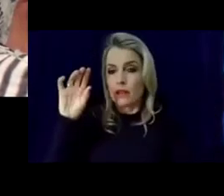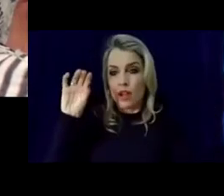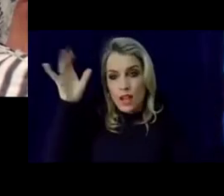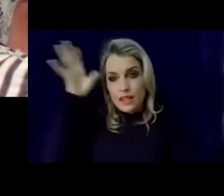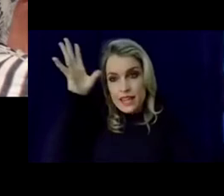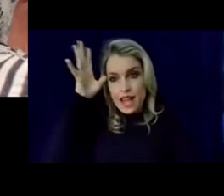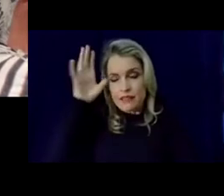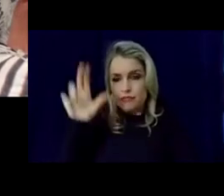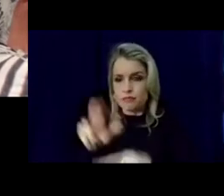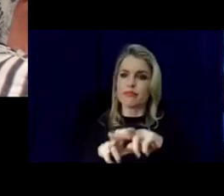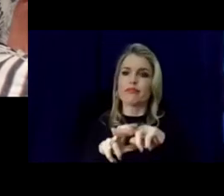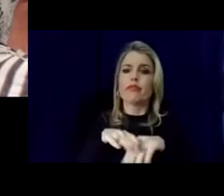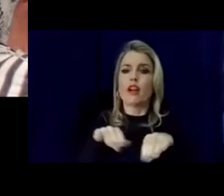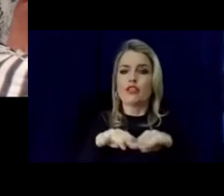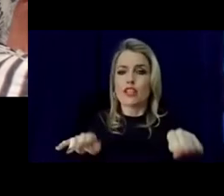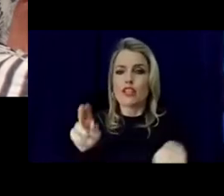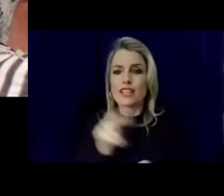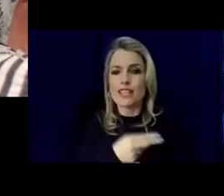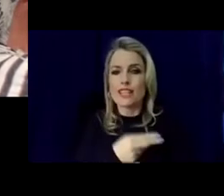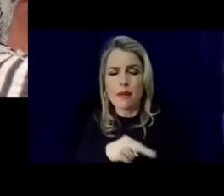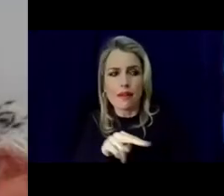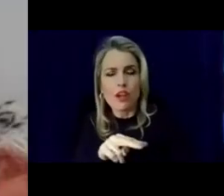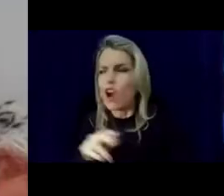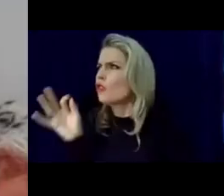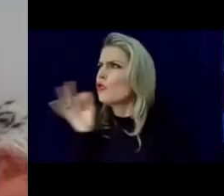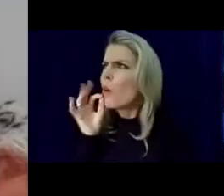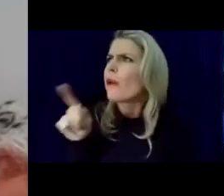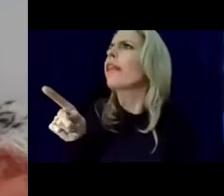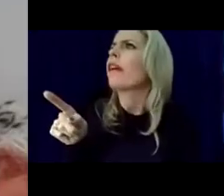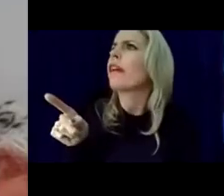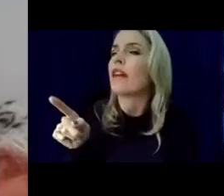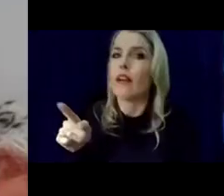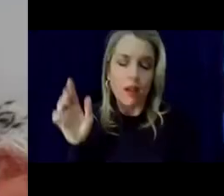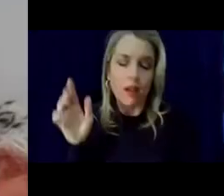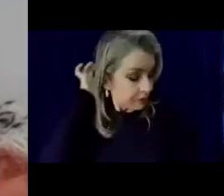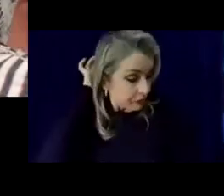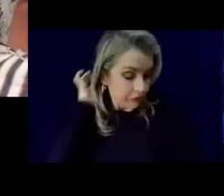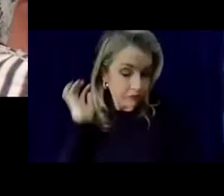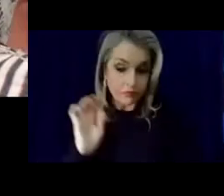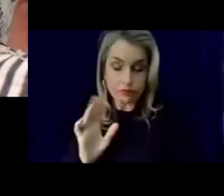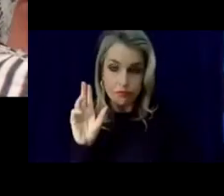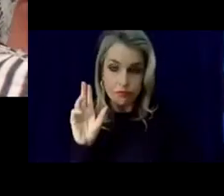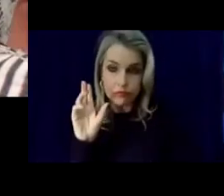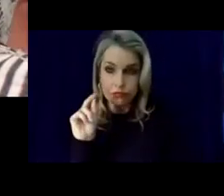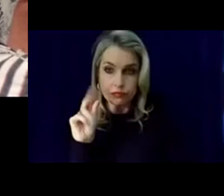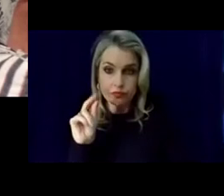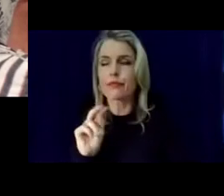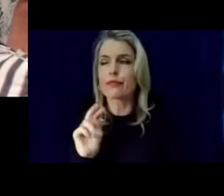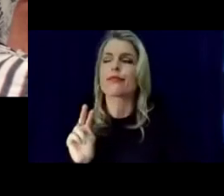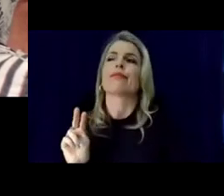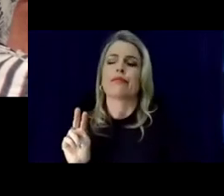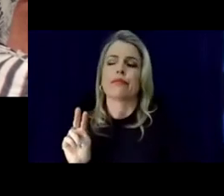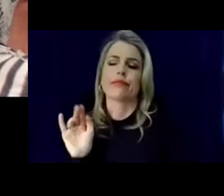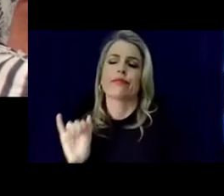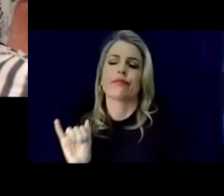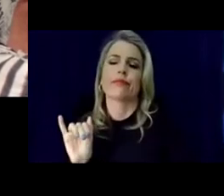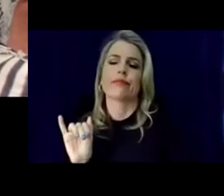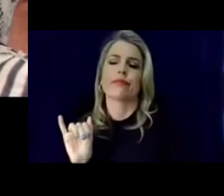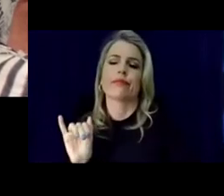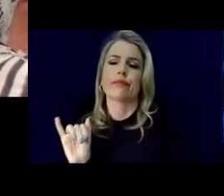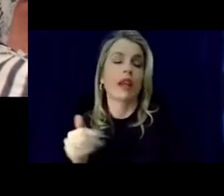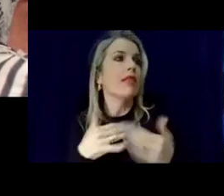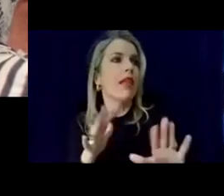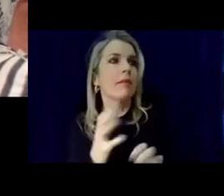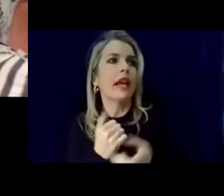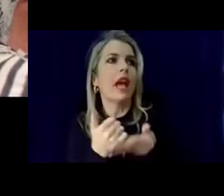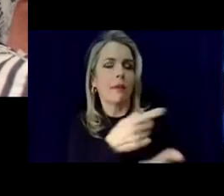chair as Nima approaches. You smoking back there? No. Mm-hmm. Let me get on it.